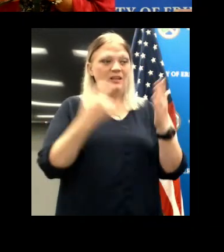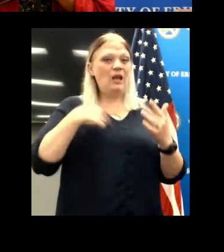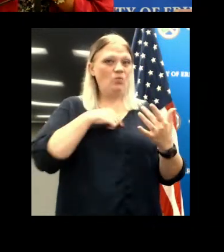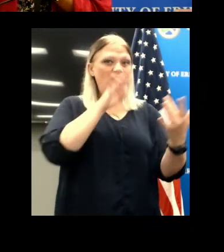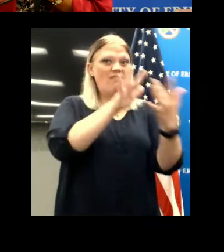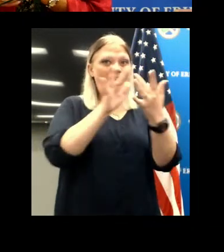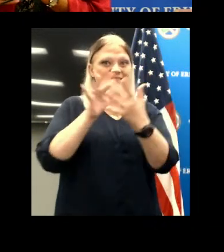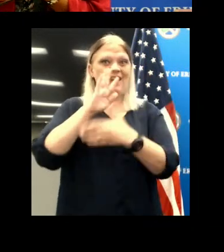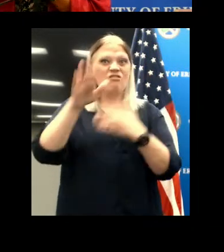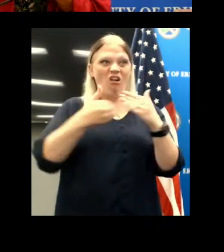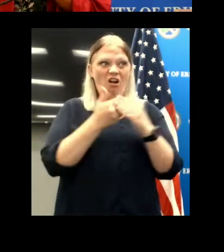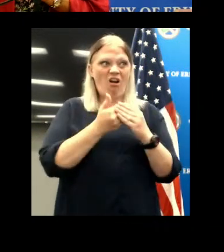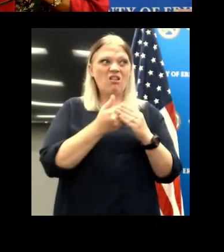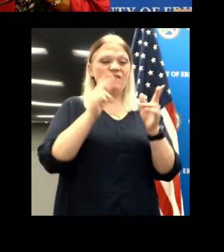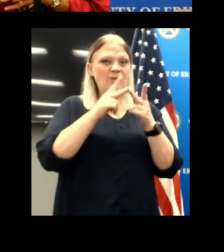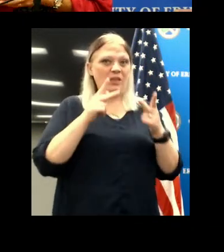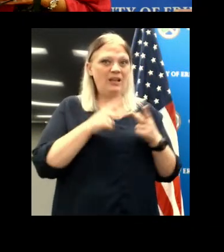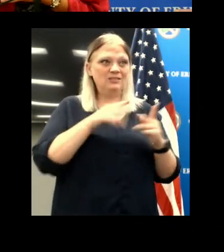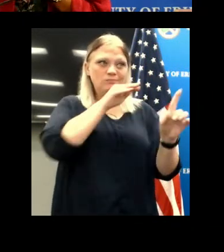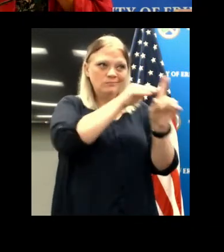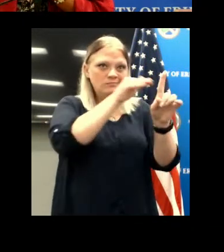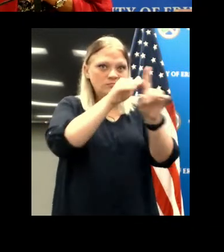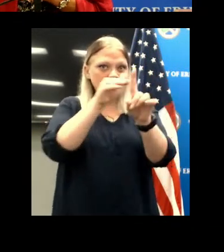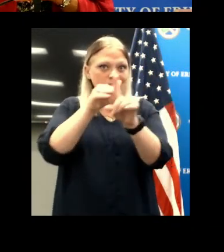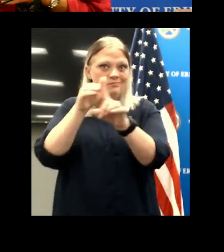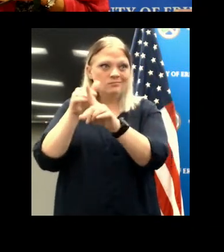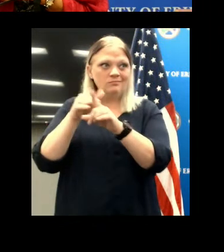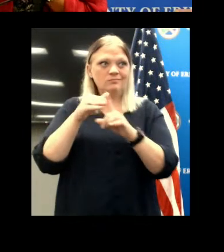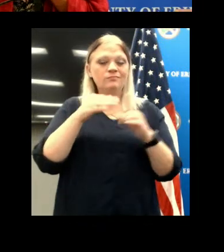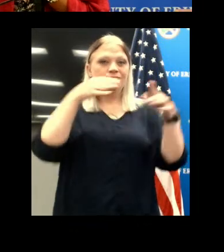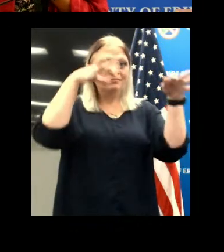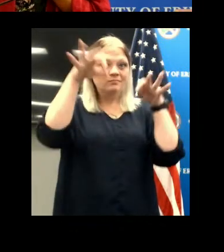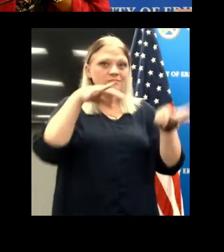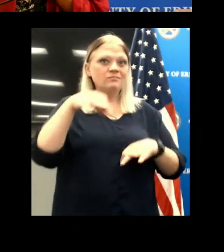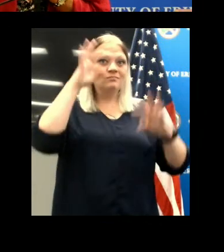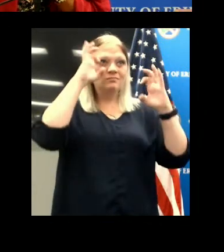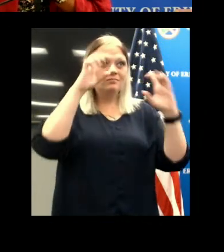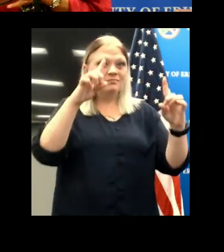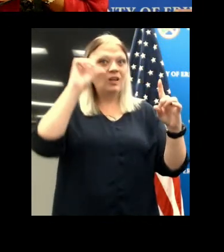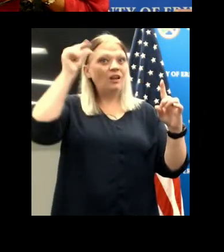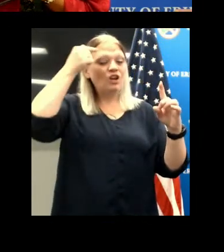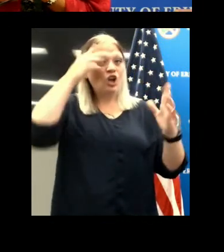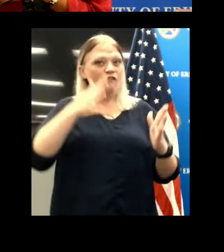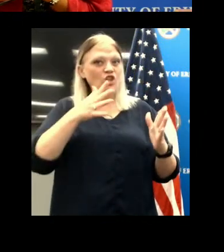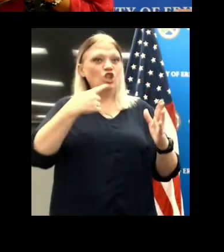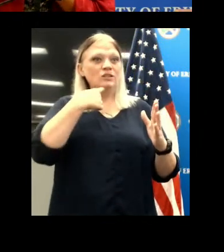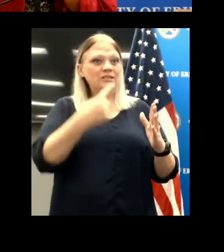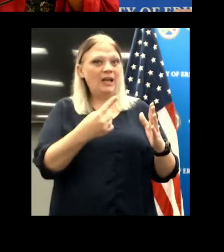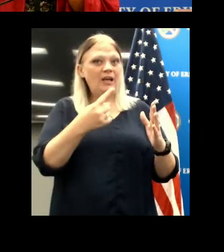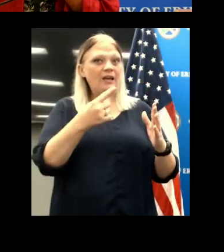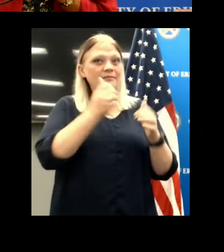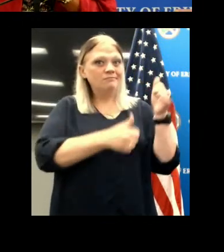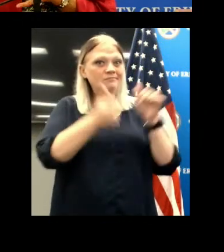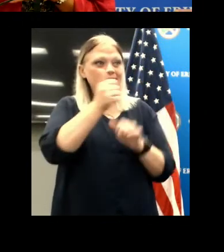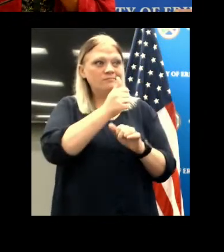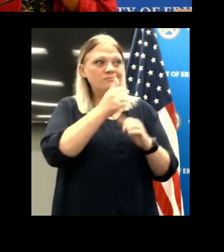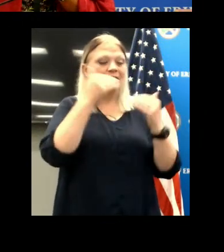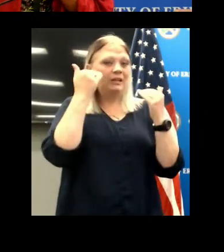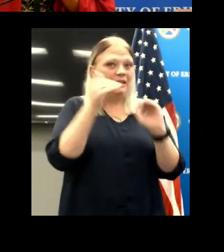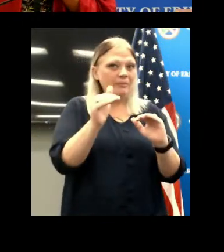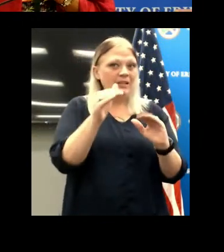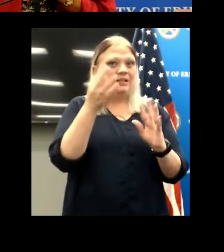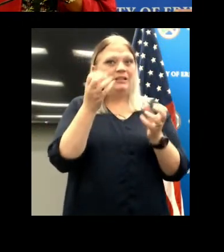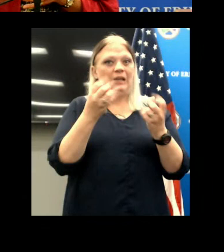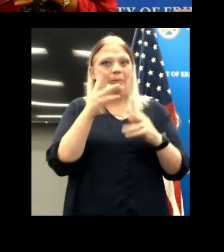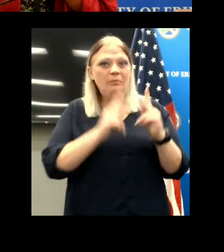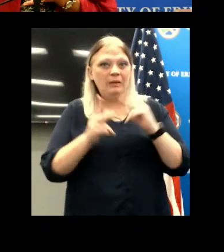contacting all the venues and just reminding them, educating them of what the governor's executive orders are, what the limits of number of people